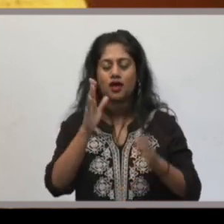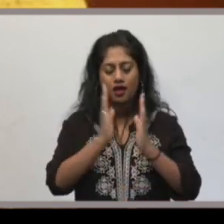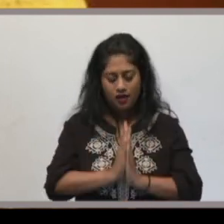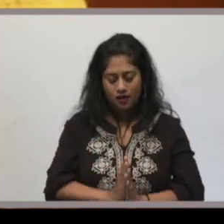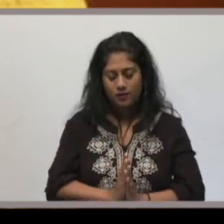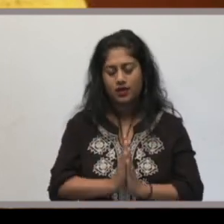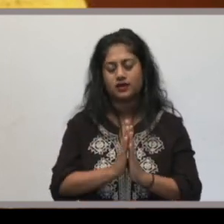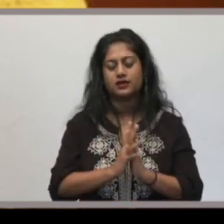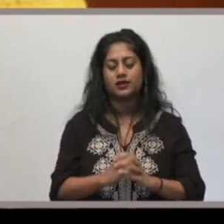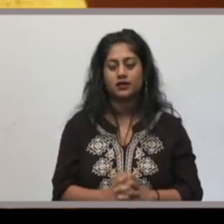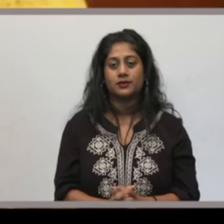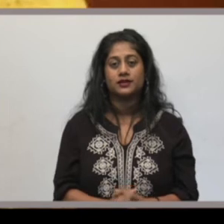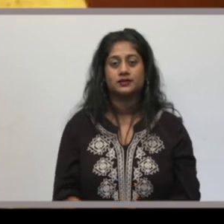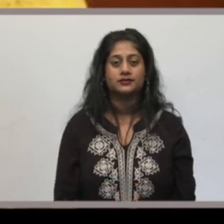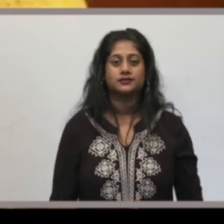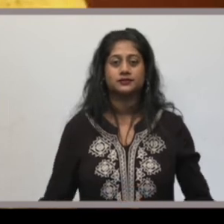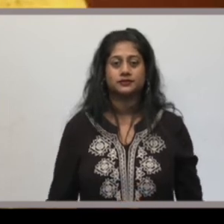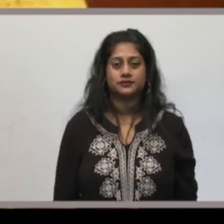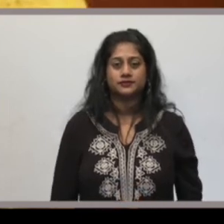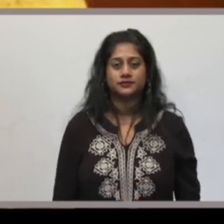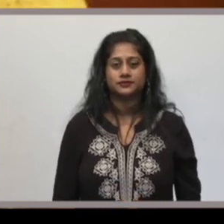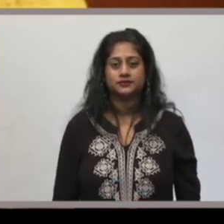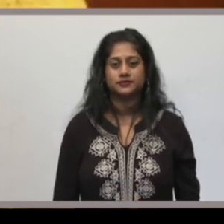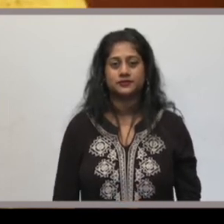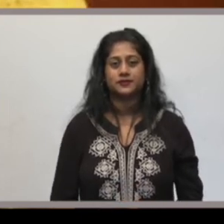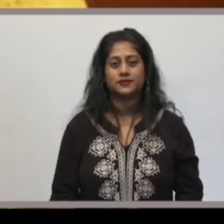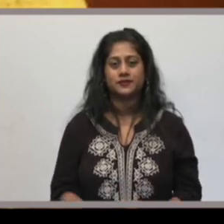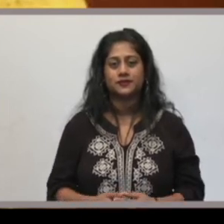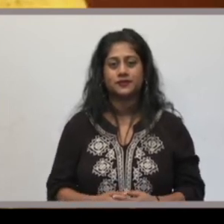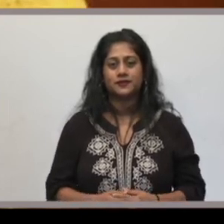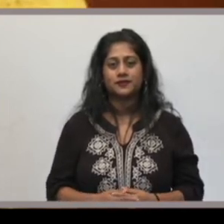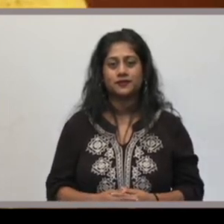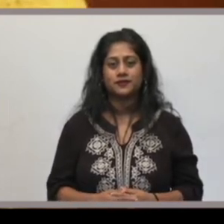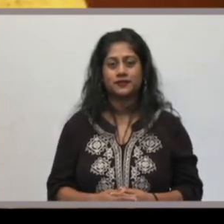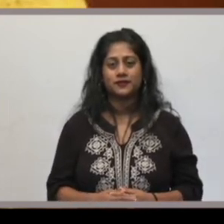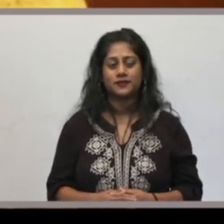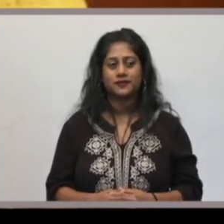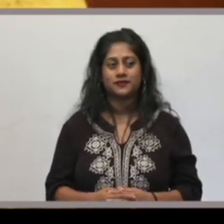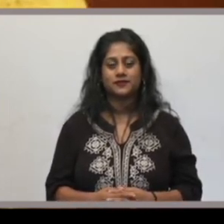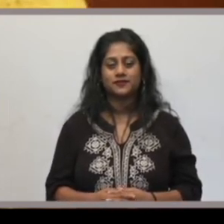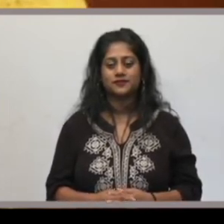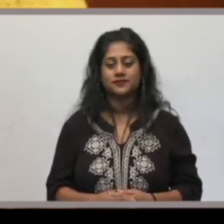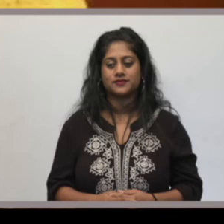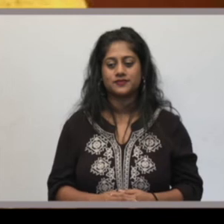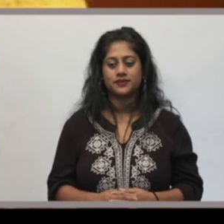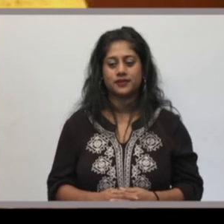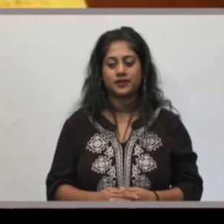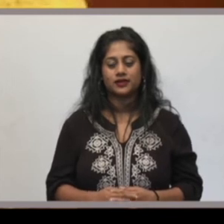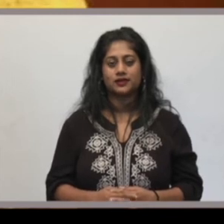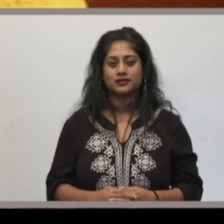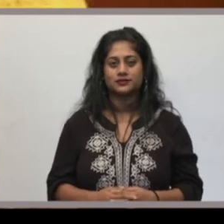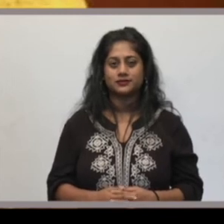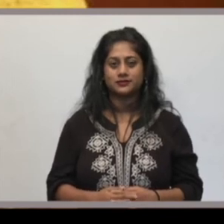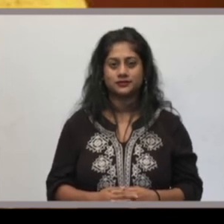name, amen. Amen. You know, if you prayed that prayer sincerely, like I said, there